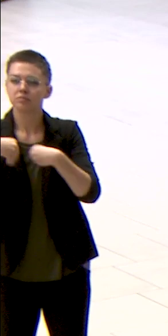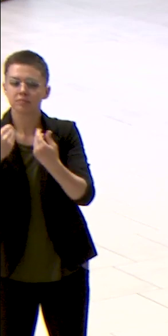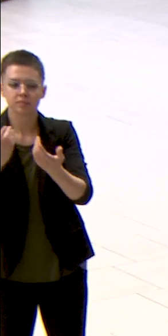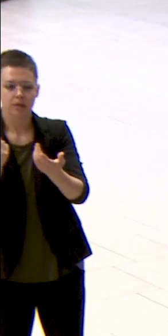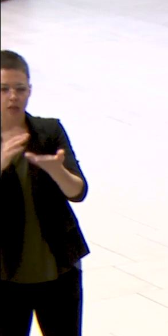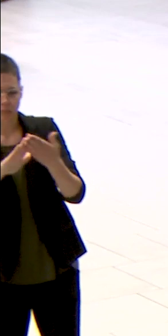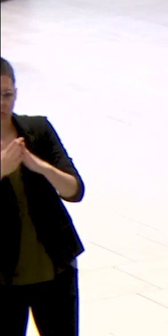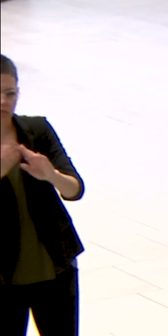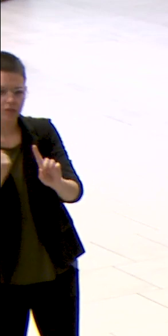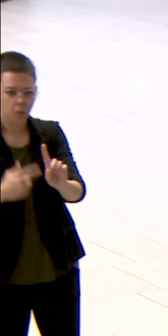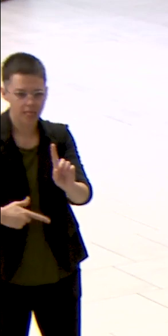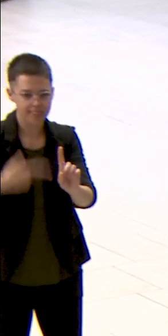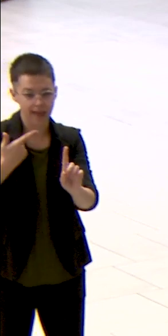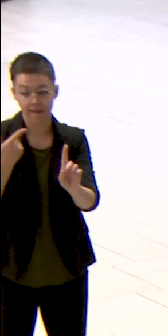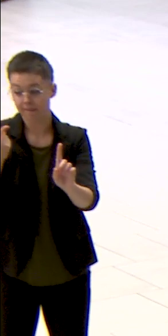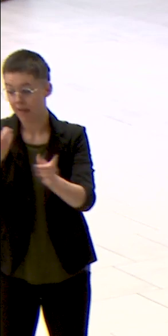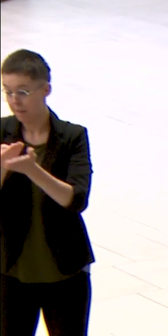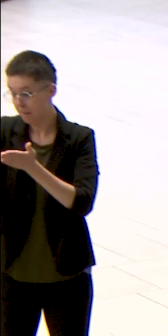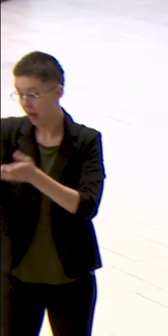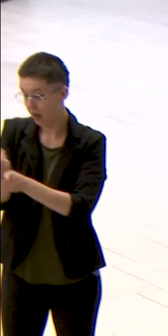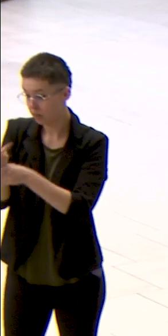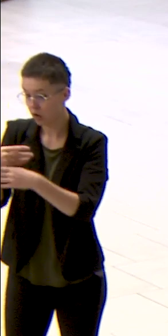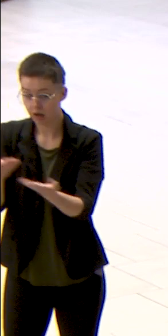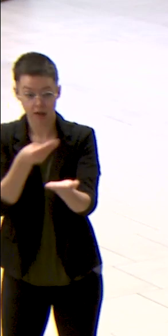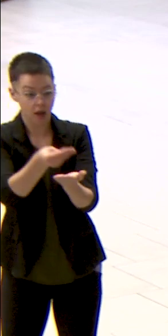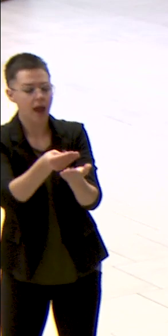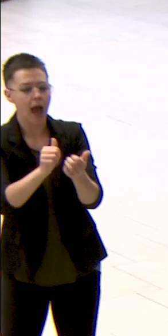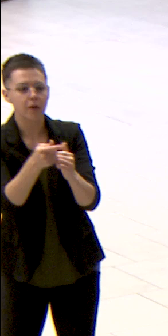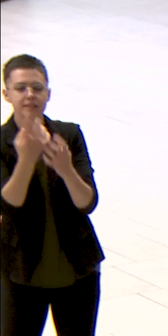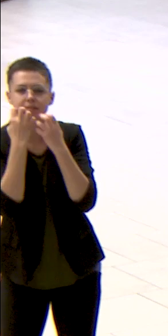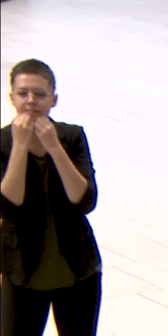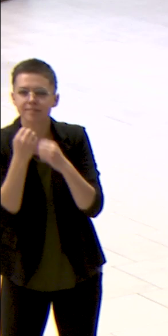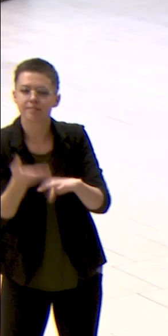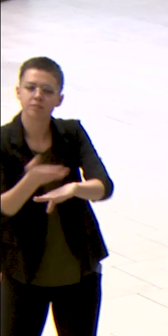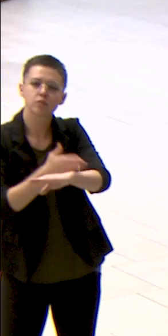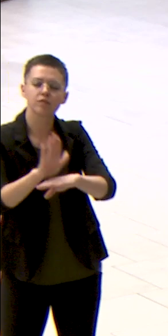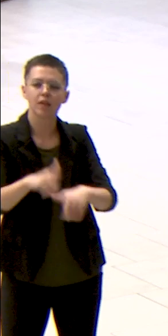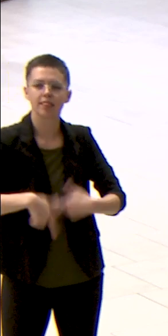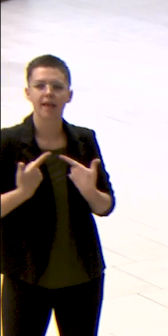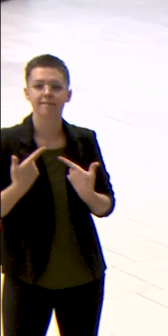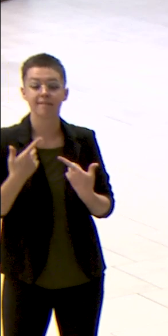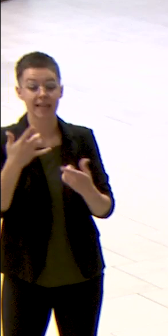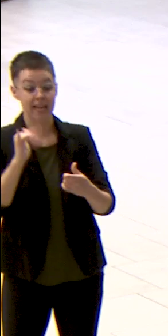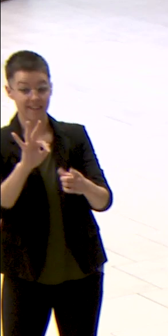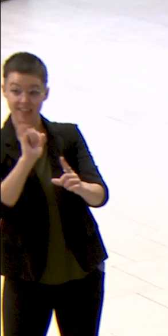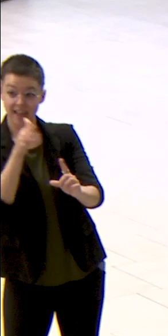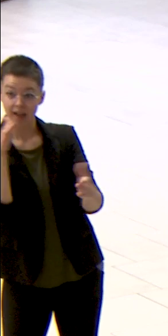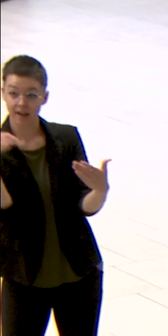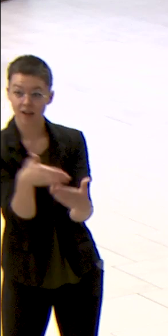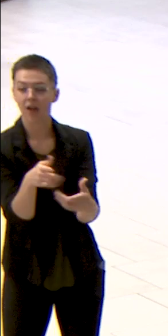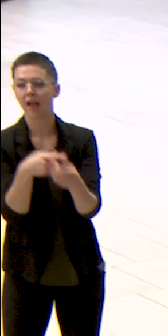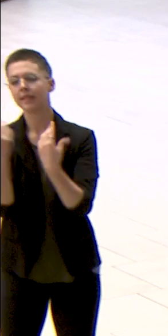life after they bought your product? If you focus on that first, then selling actually becomes a hell of a lot easier after